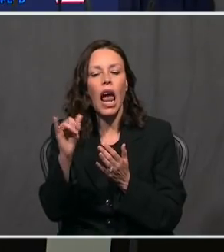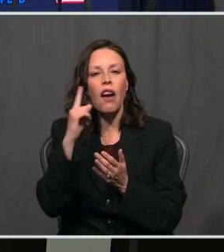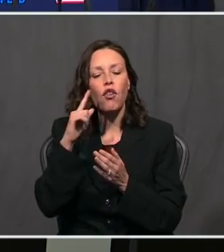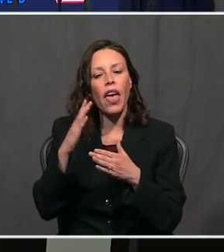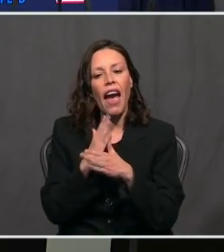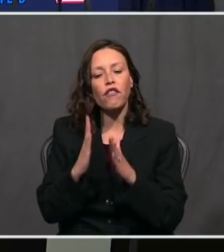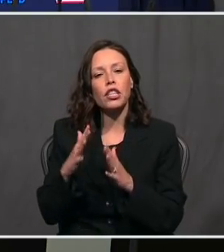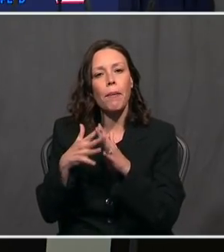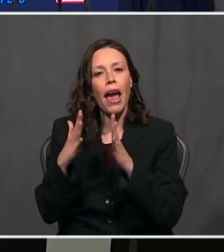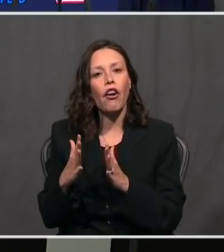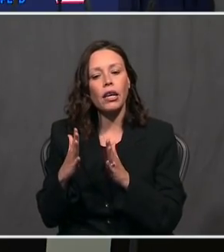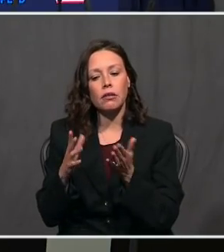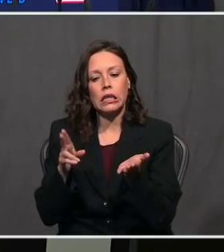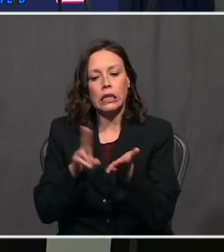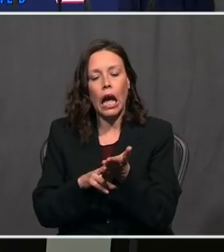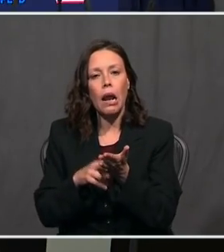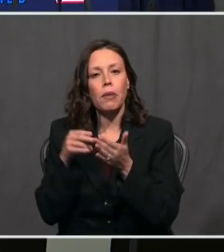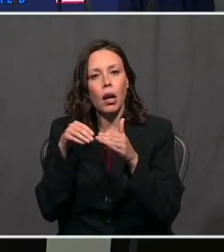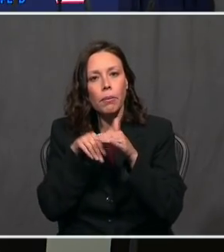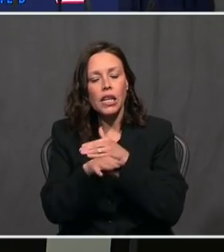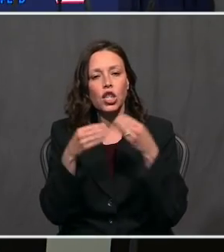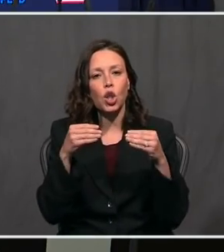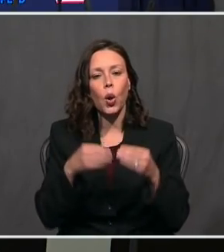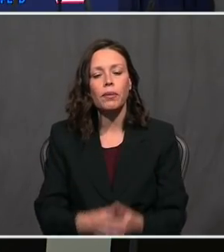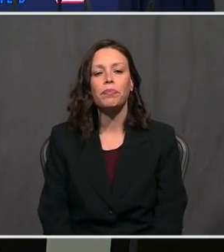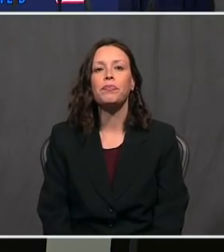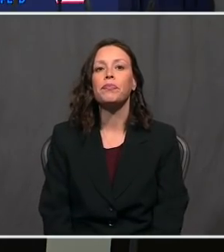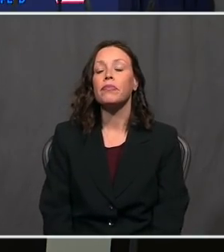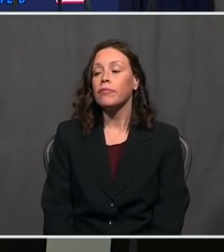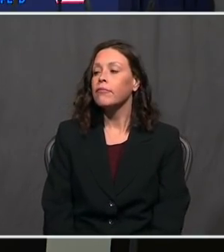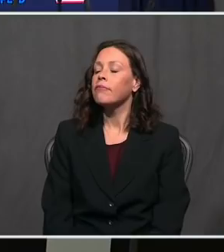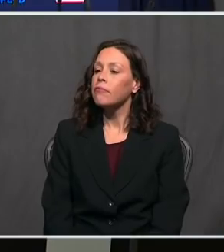average American when they sign up and come into the store? Well, listen,